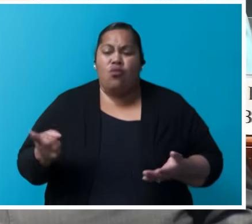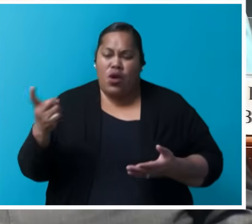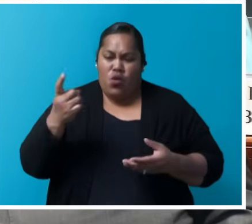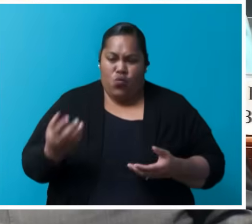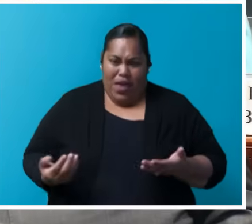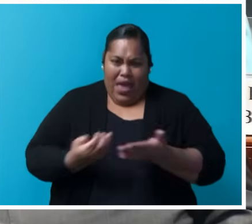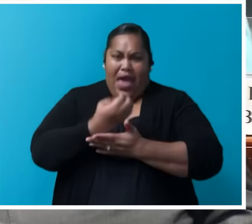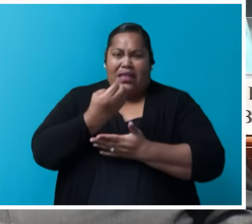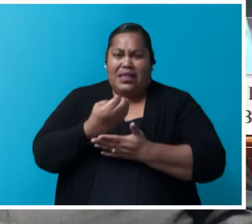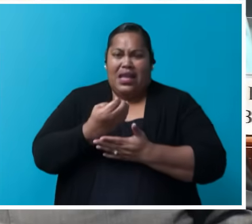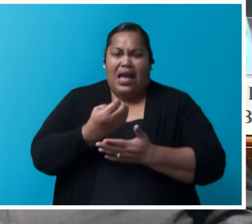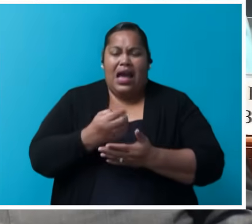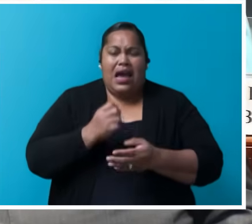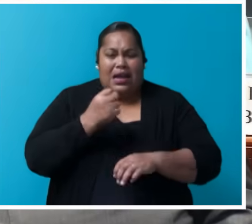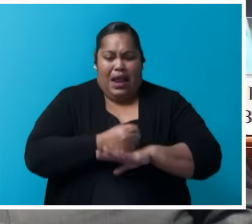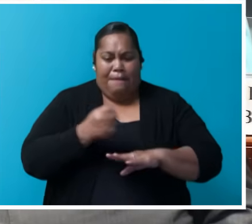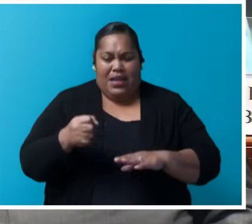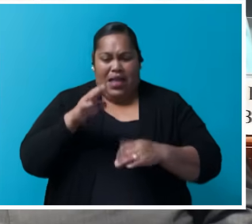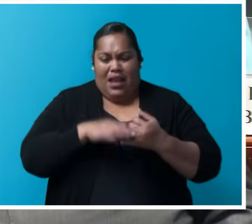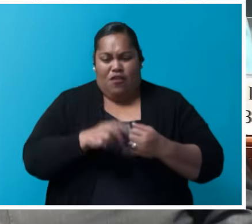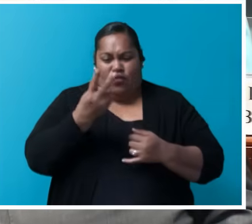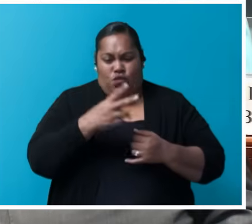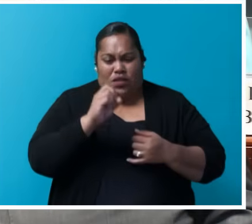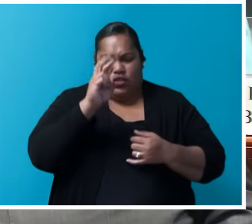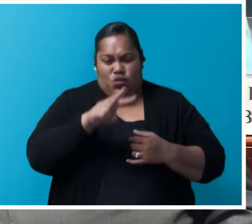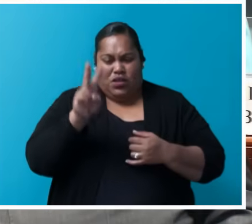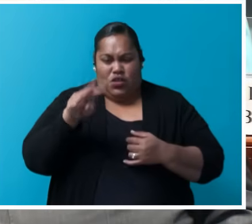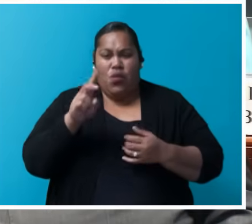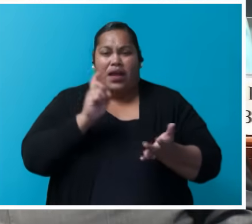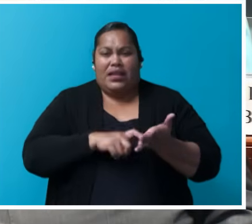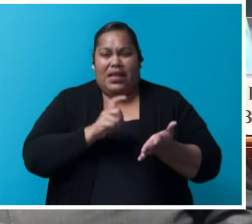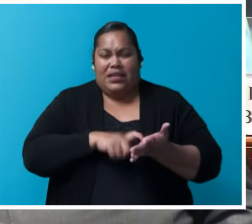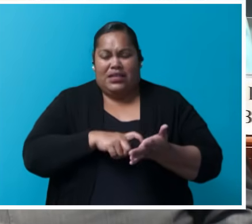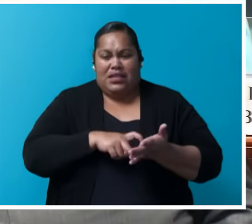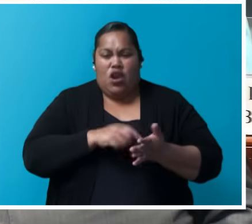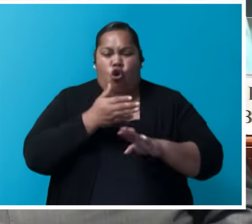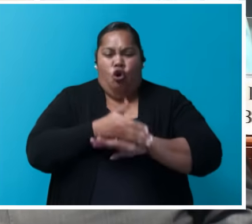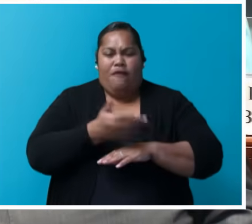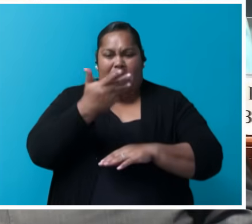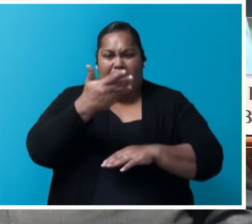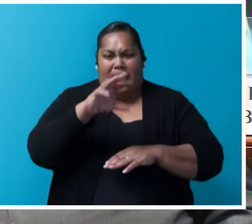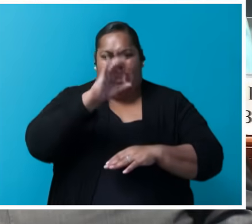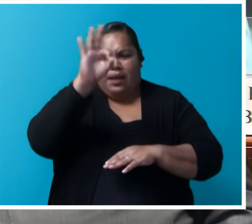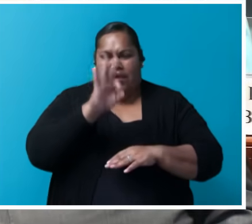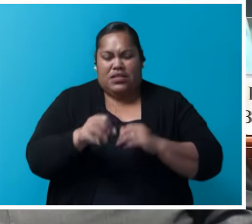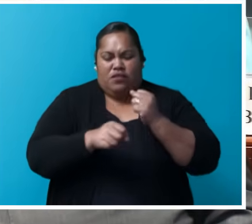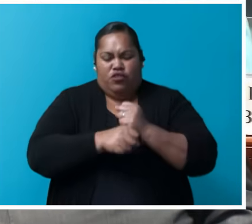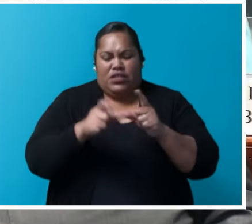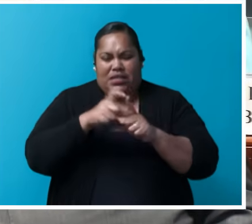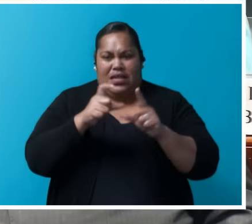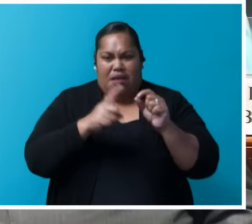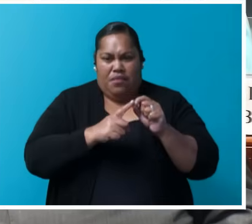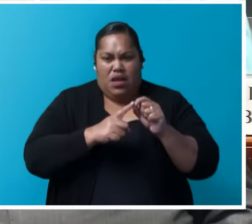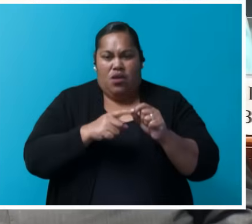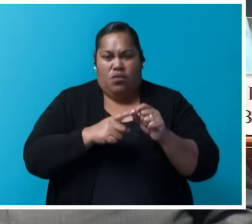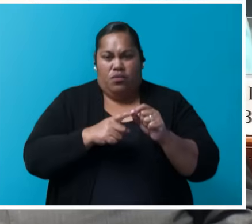of 2022, Mr. Speaker, we inherited a debt of over 90% of GDP, which was on a